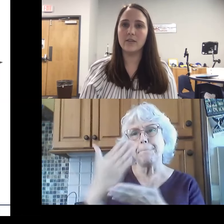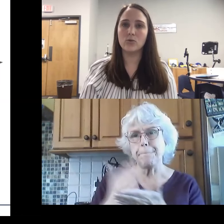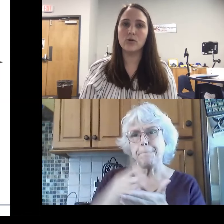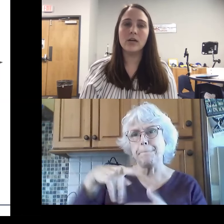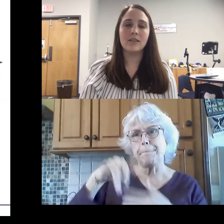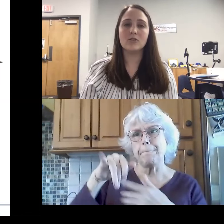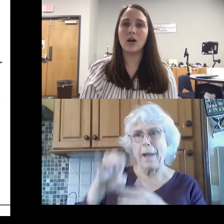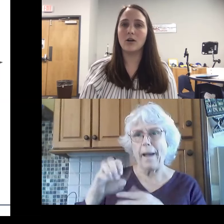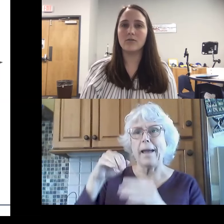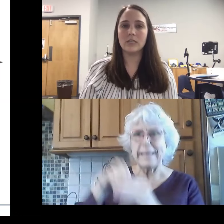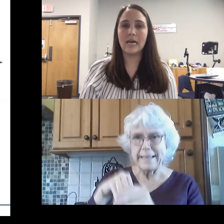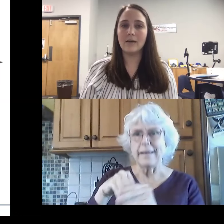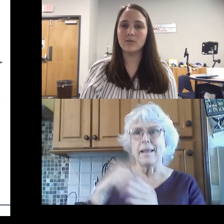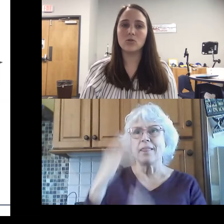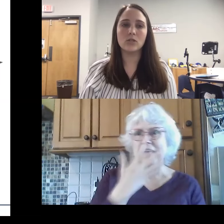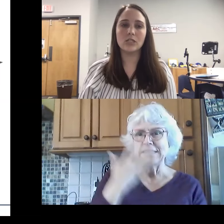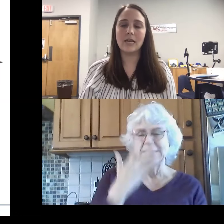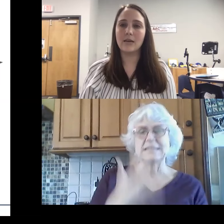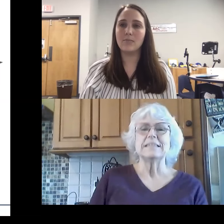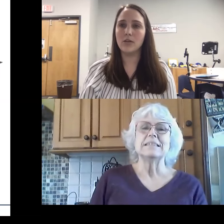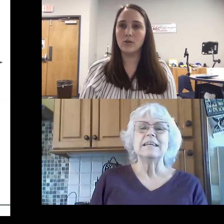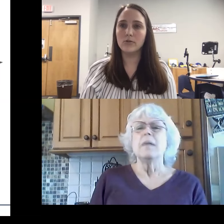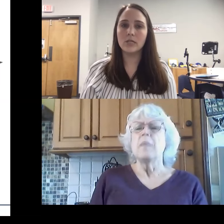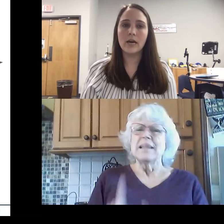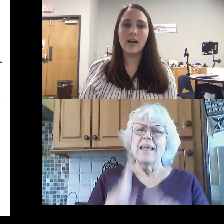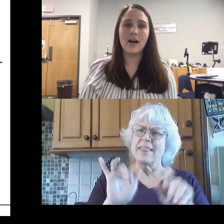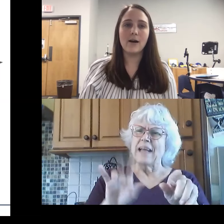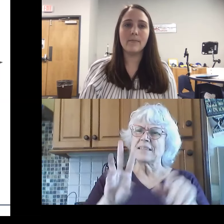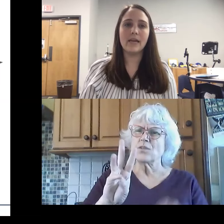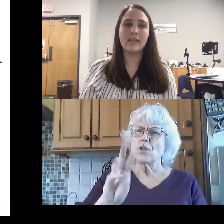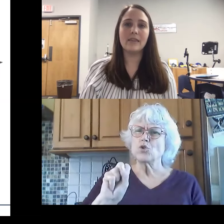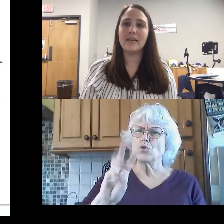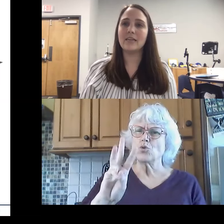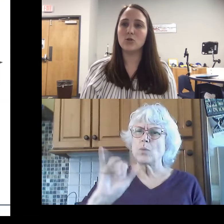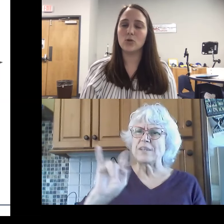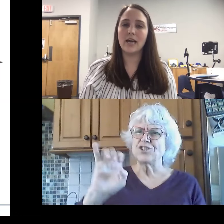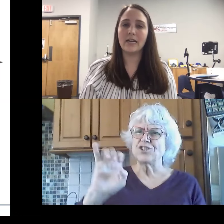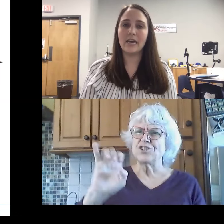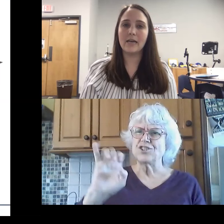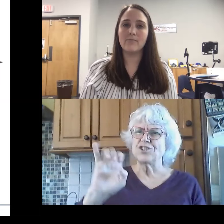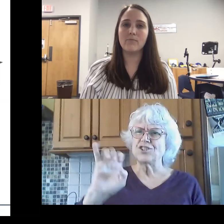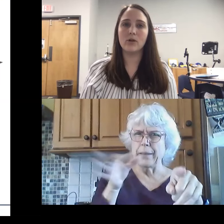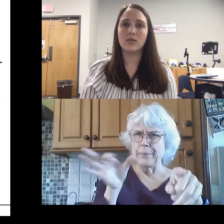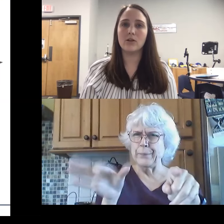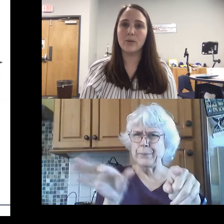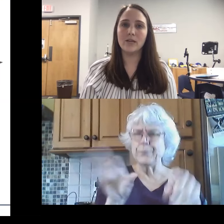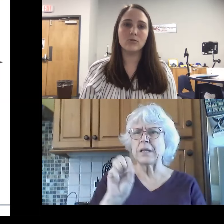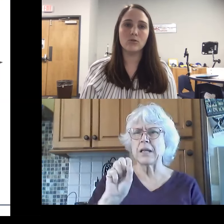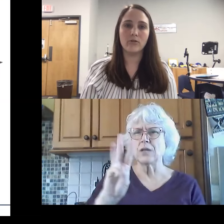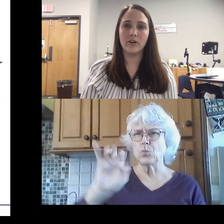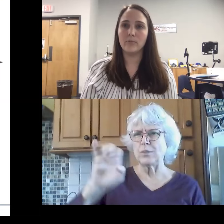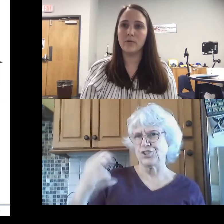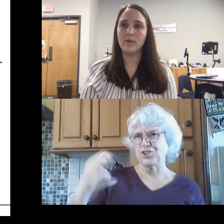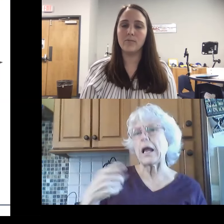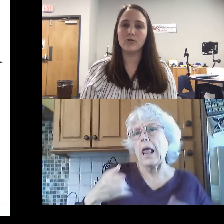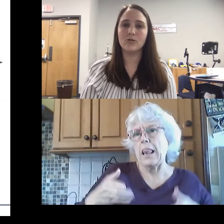that individual. There's all different types of switches that can be used. And they can enjoy that game with their peers